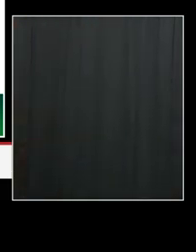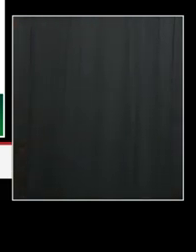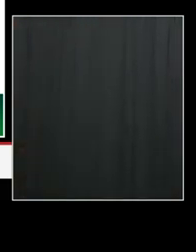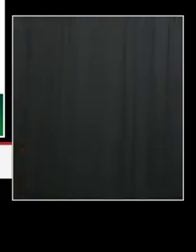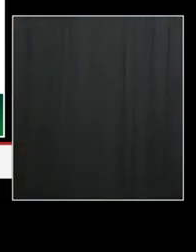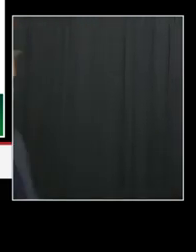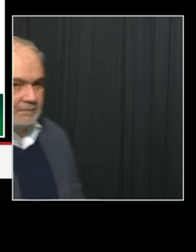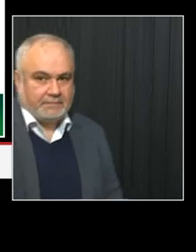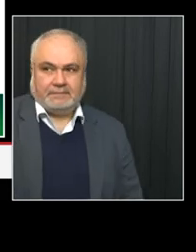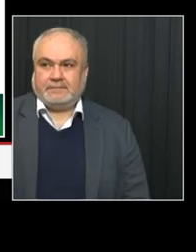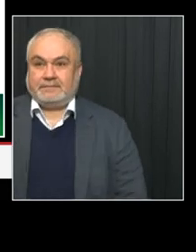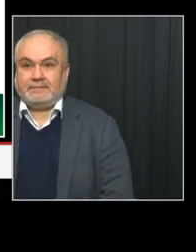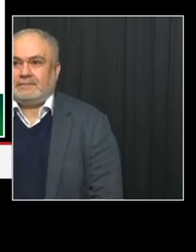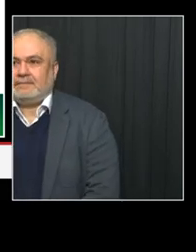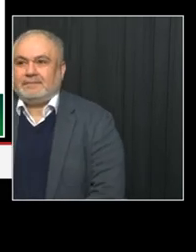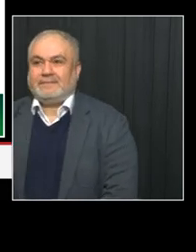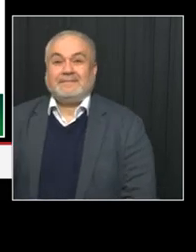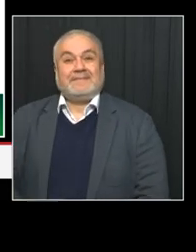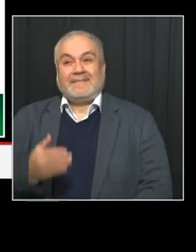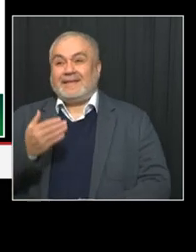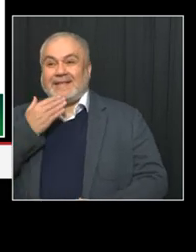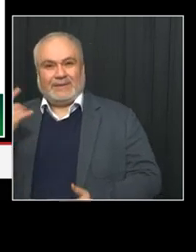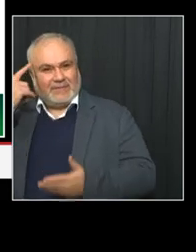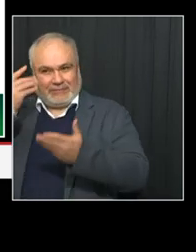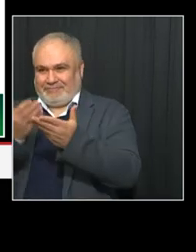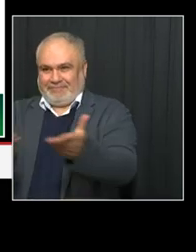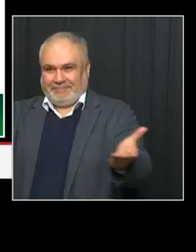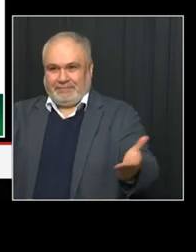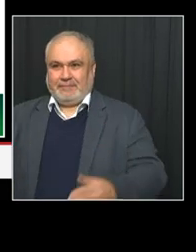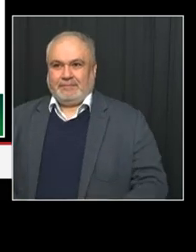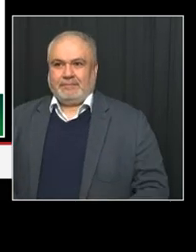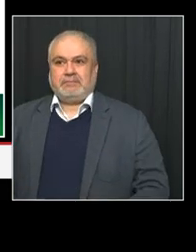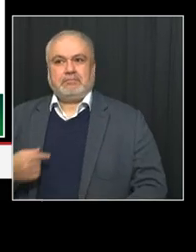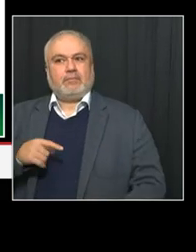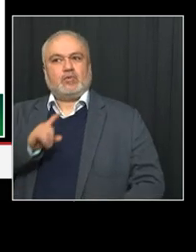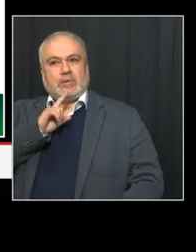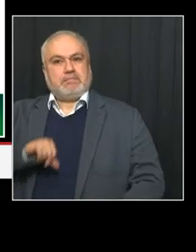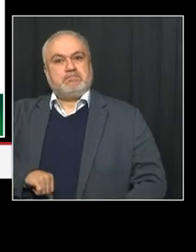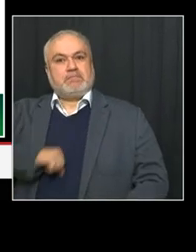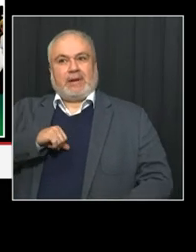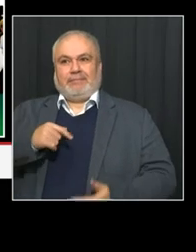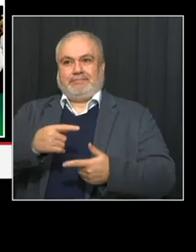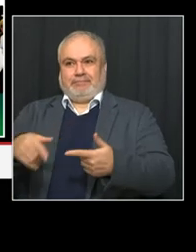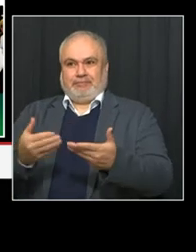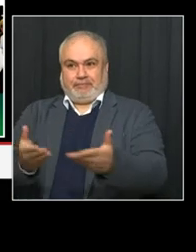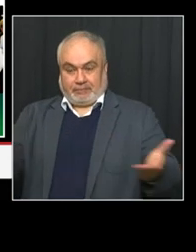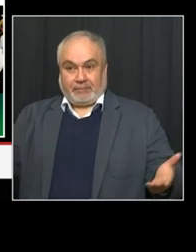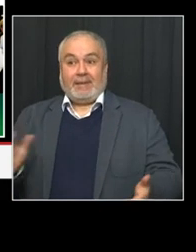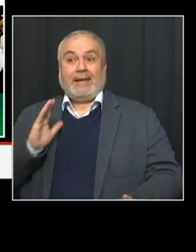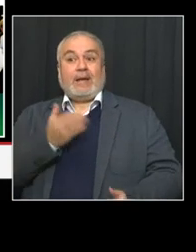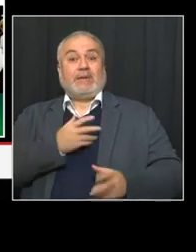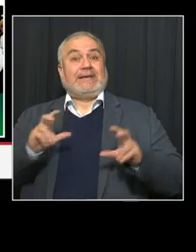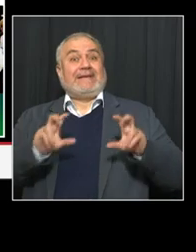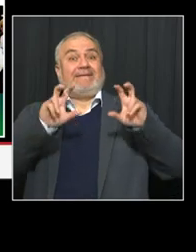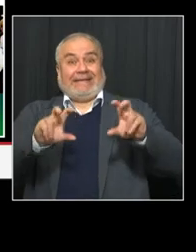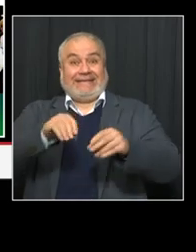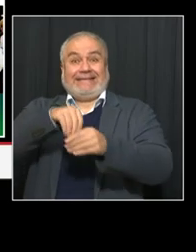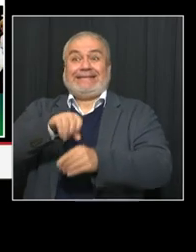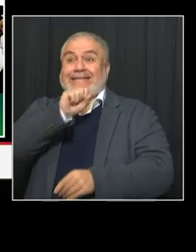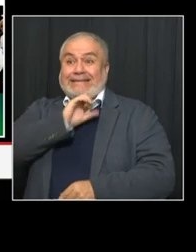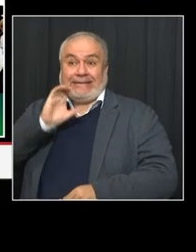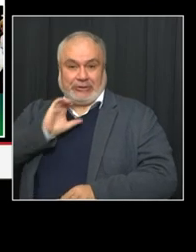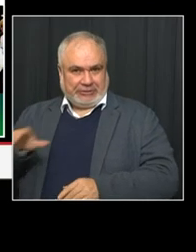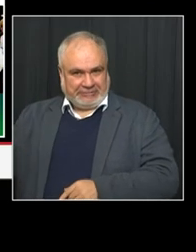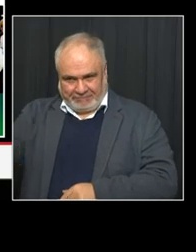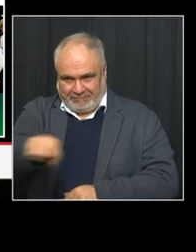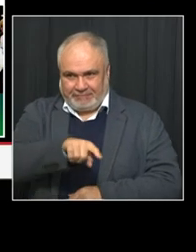great investments that the mayor has made in seniors over her tenure as mayor. So the mayor is very focused on making